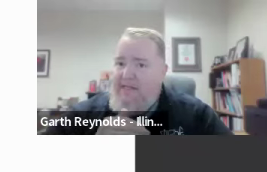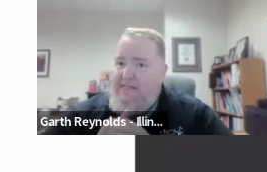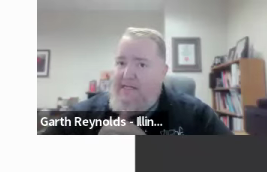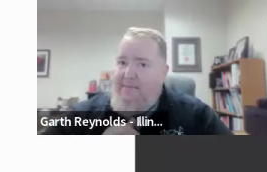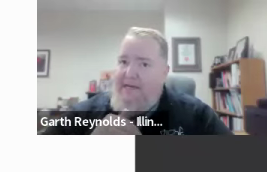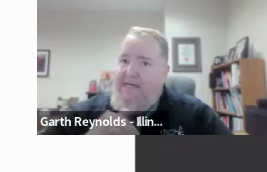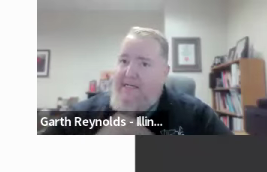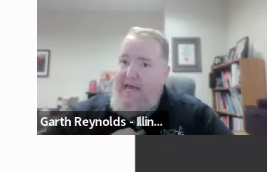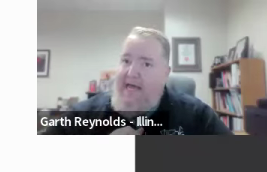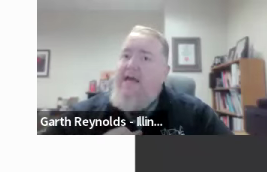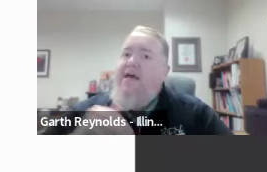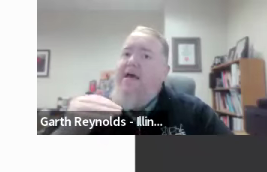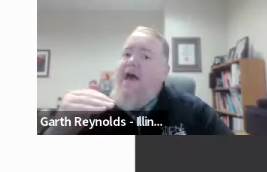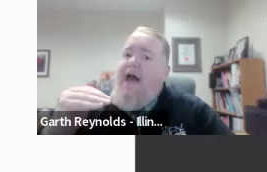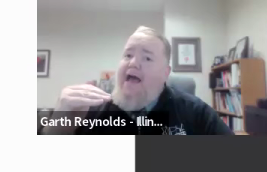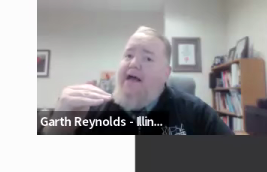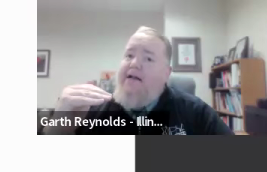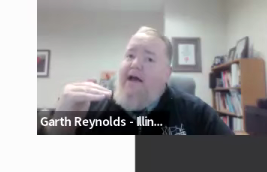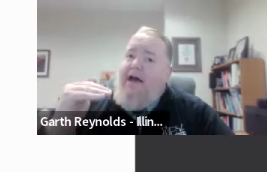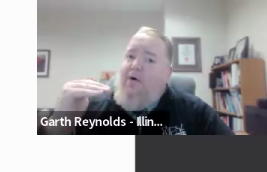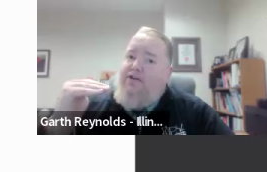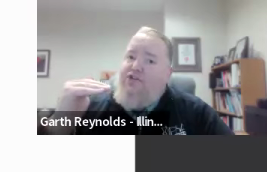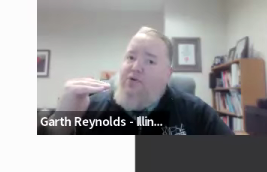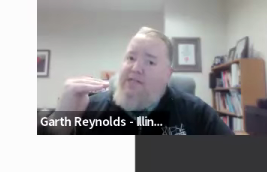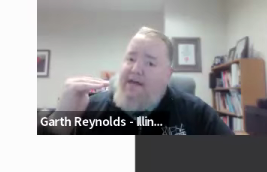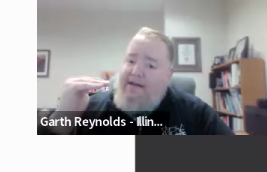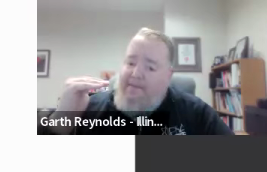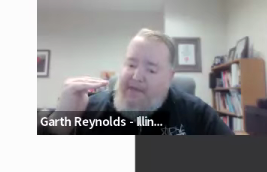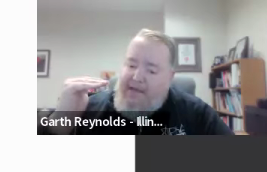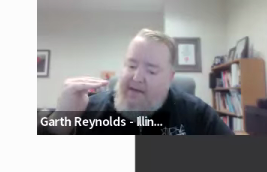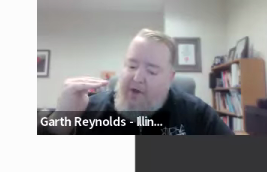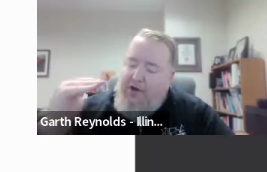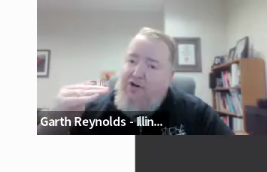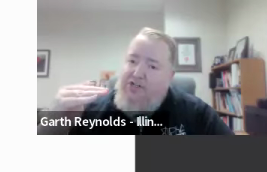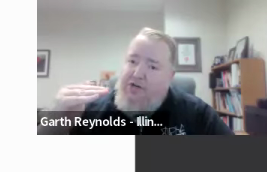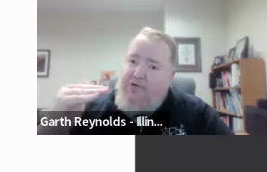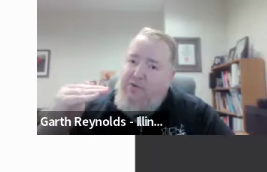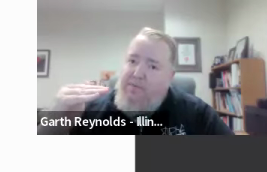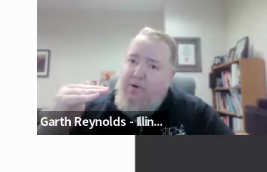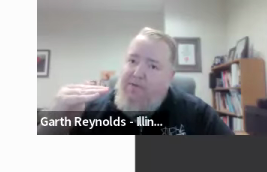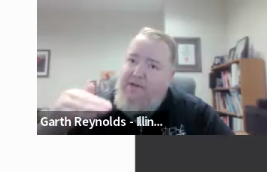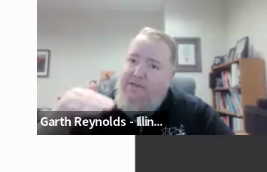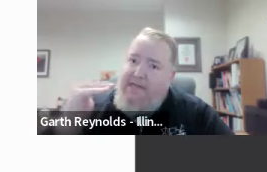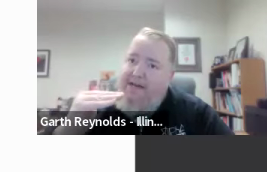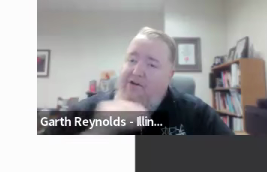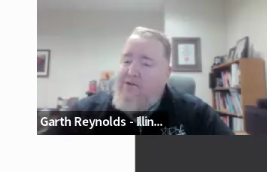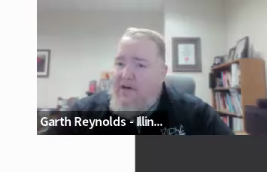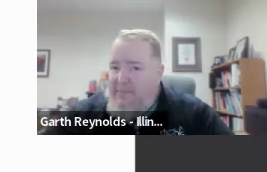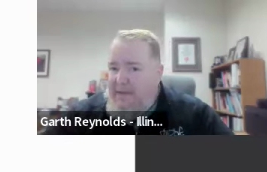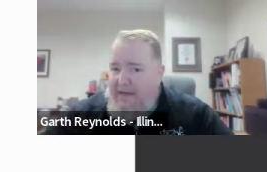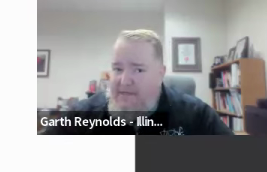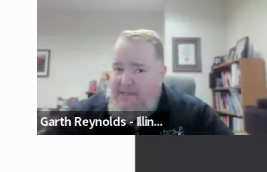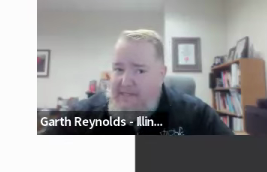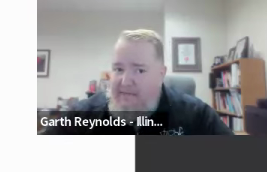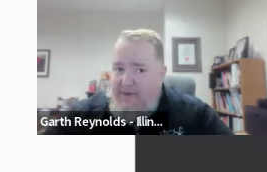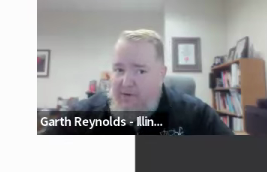needing to be done today, and how it shows the Auditor General's report results, and it also